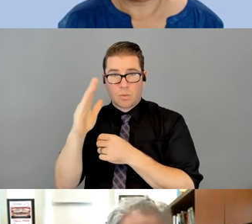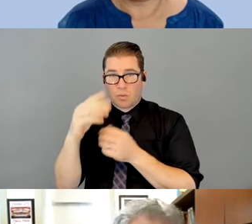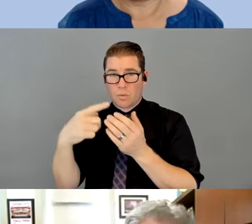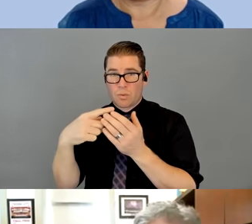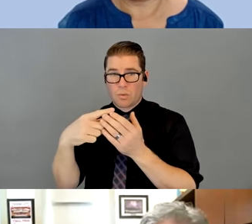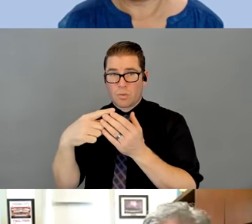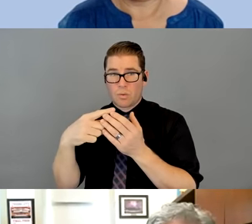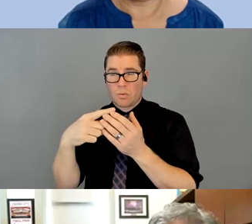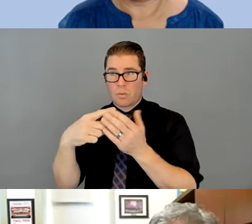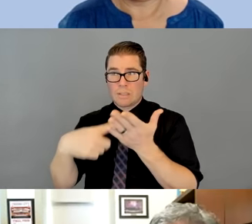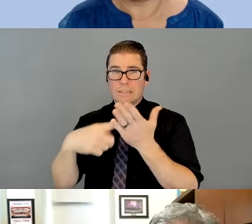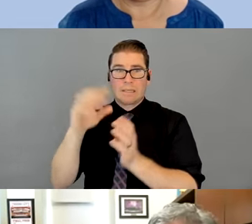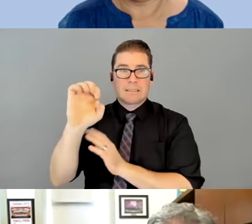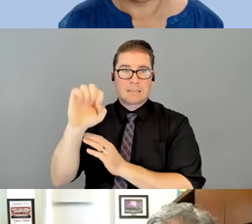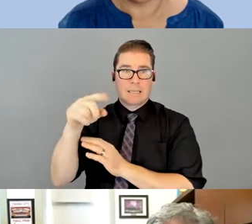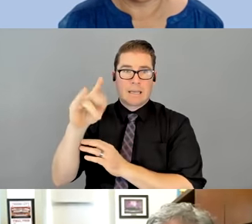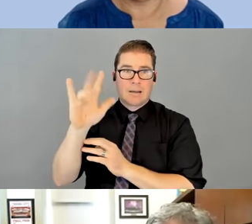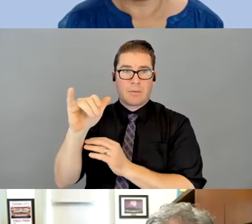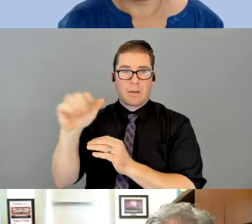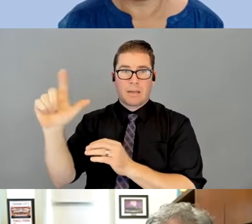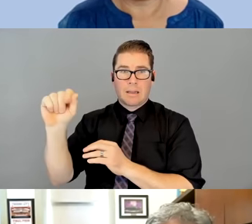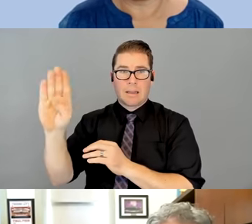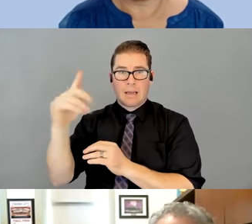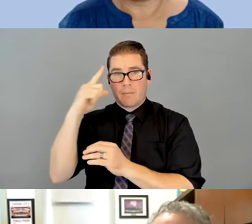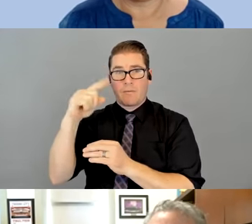Equity lab for fall. Okay, I don't know what to say.